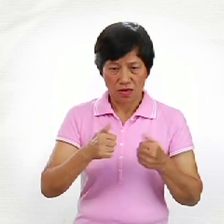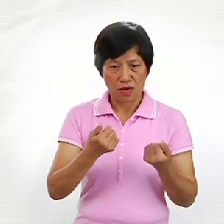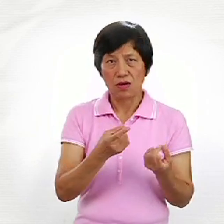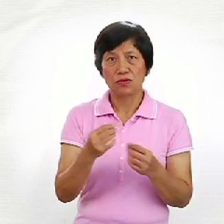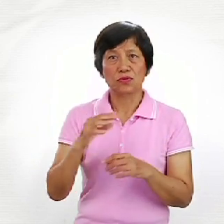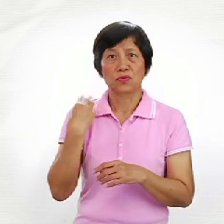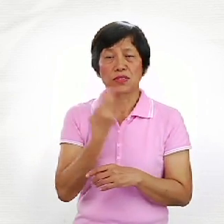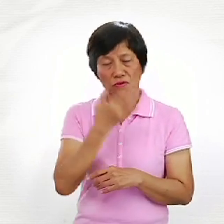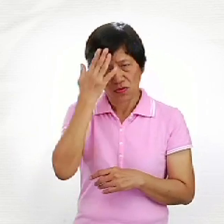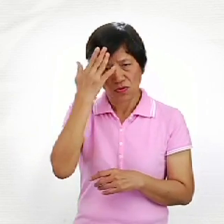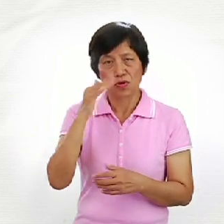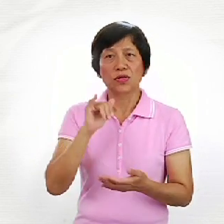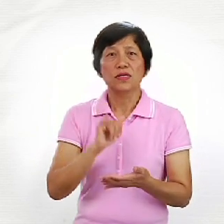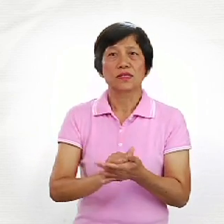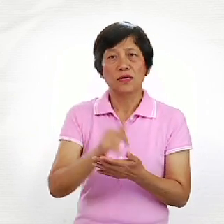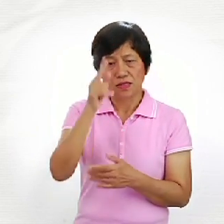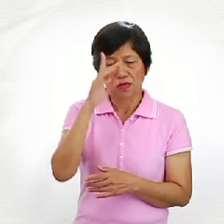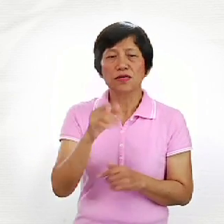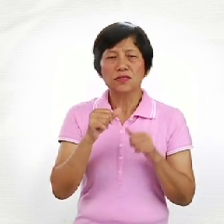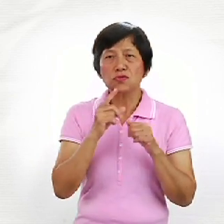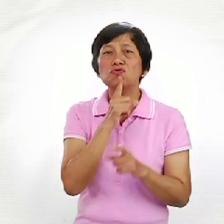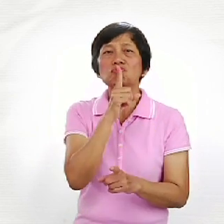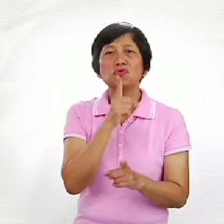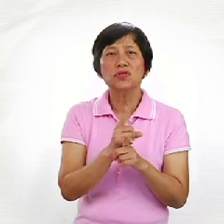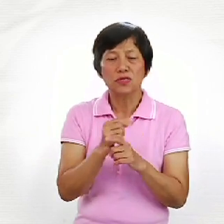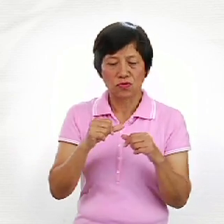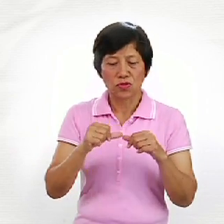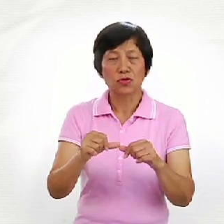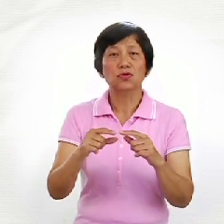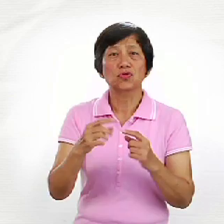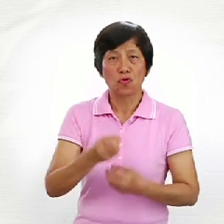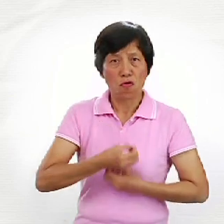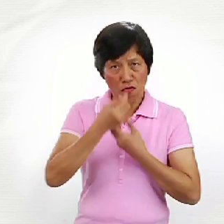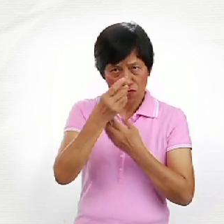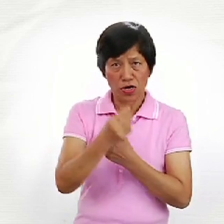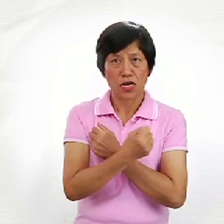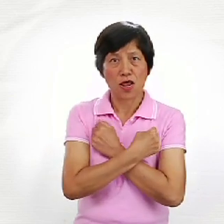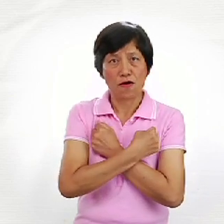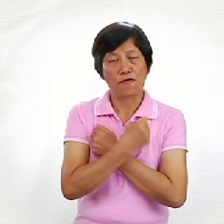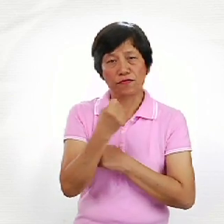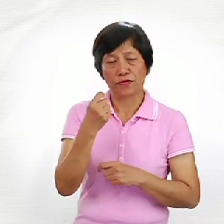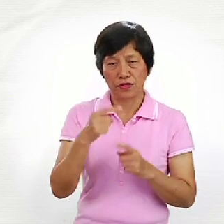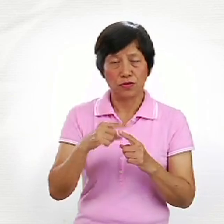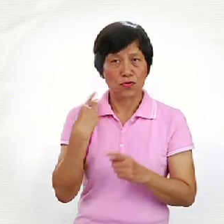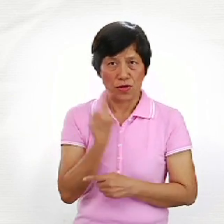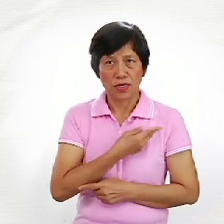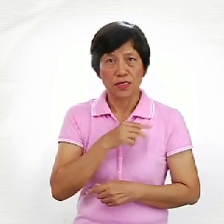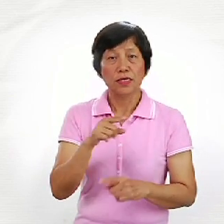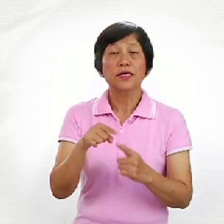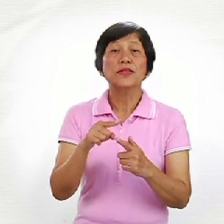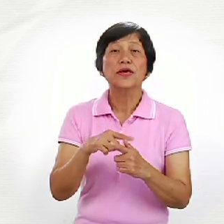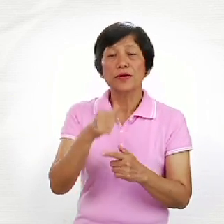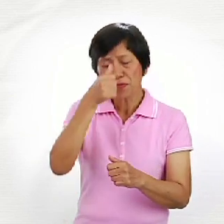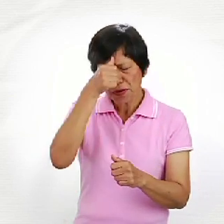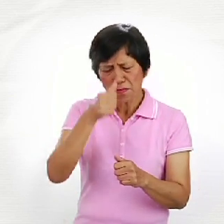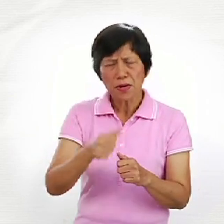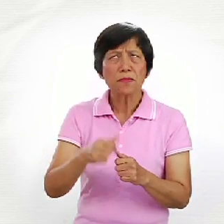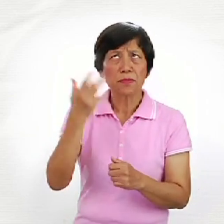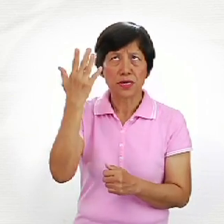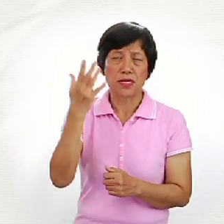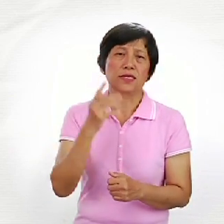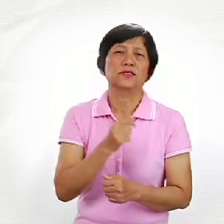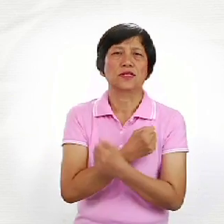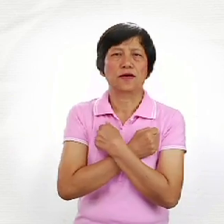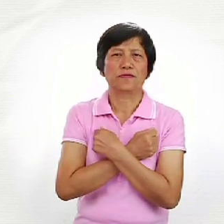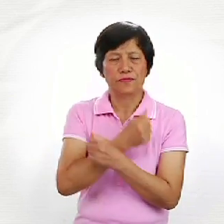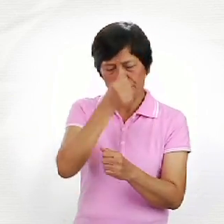God really continues to offer love to us? Then remember His love. Remember how much